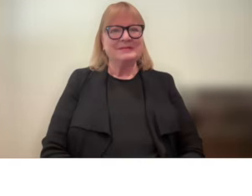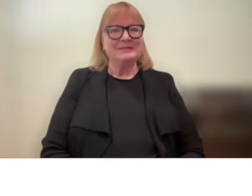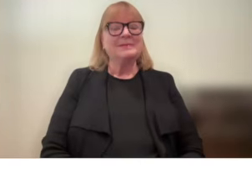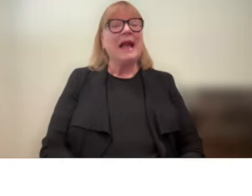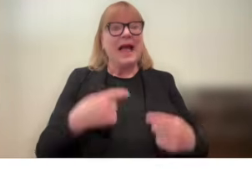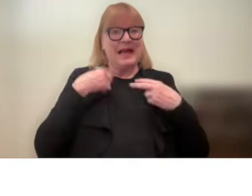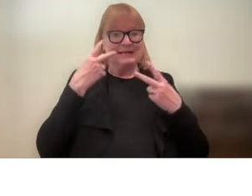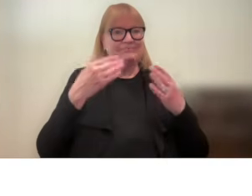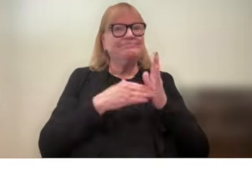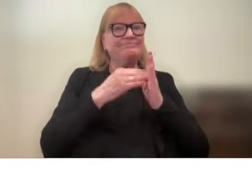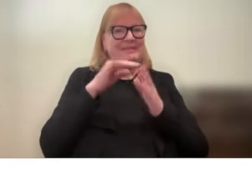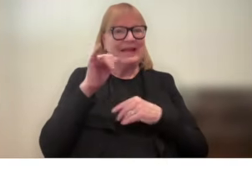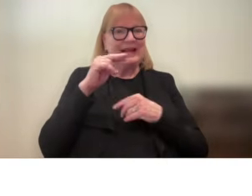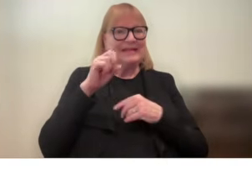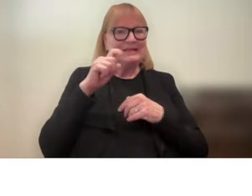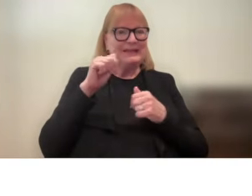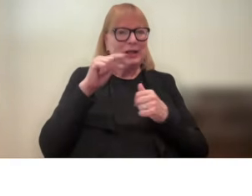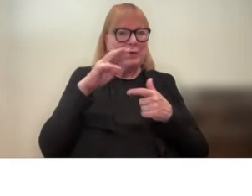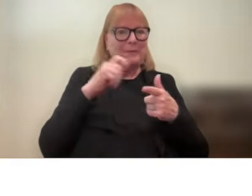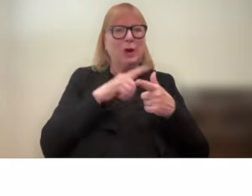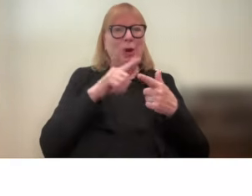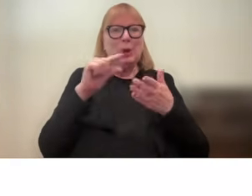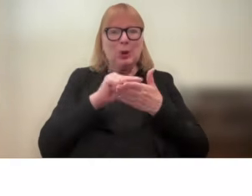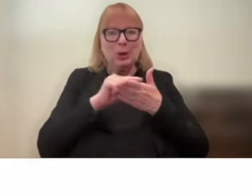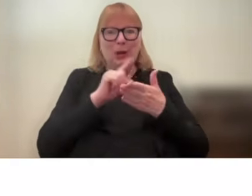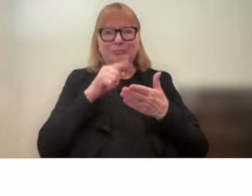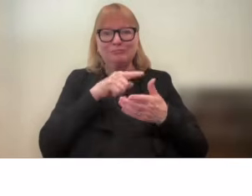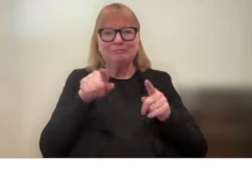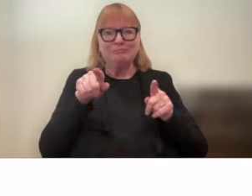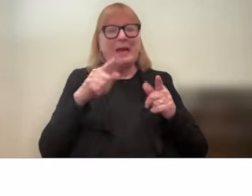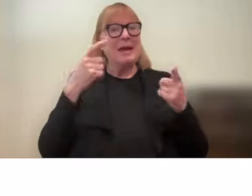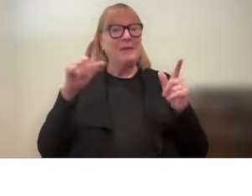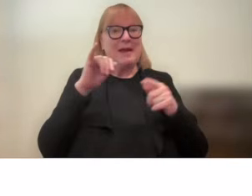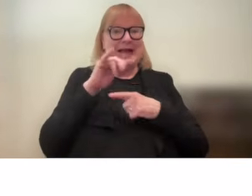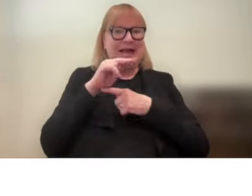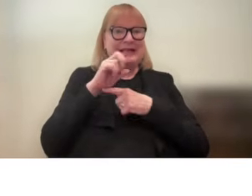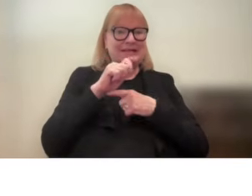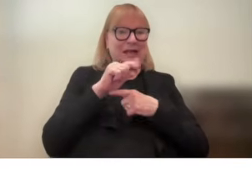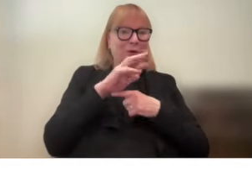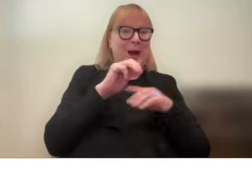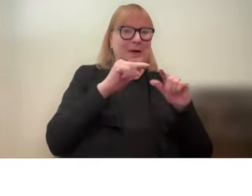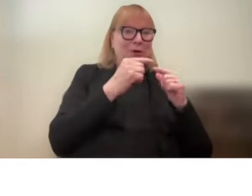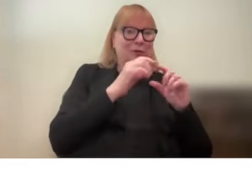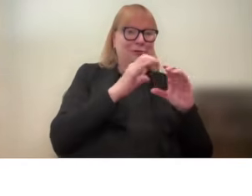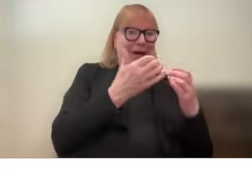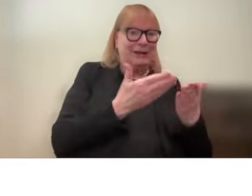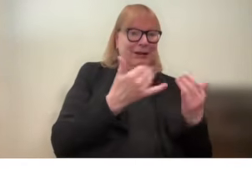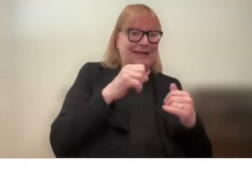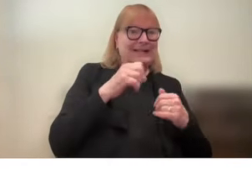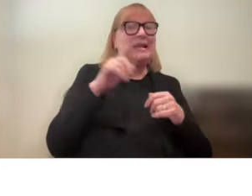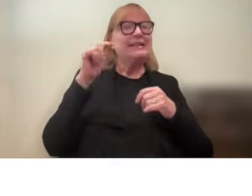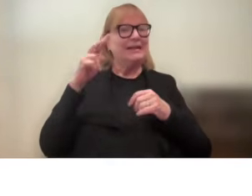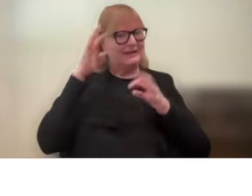So I'm seeing a lot of Instagram and a lot of Google, certainly. Big Instagram crowd here, yes.